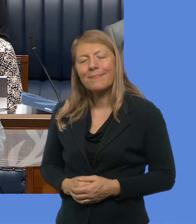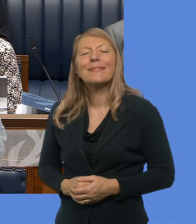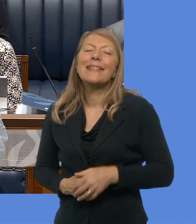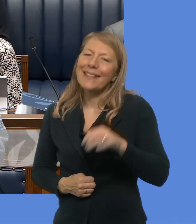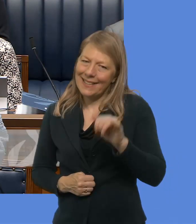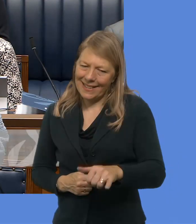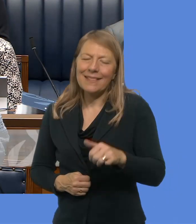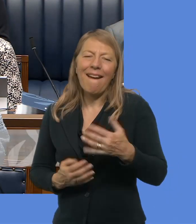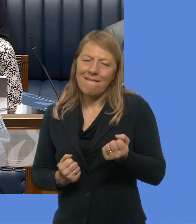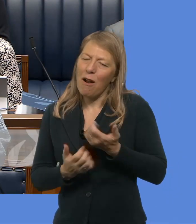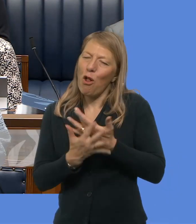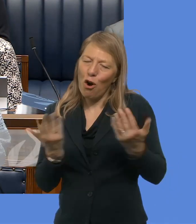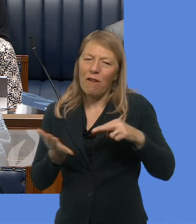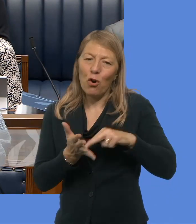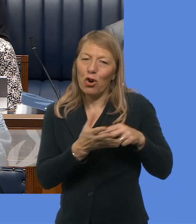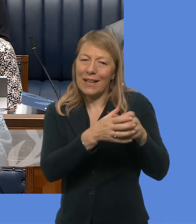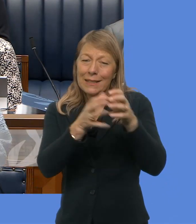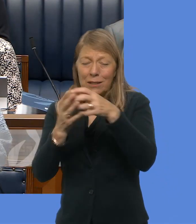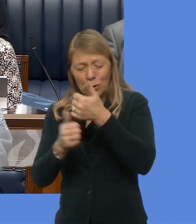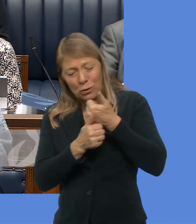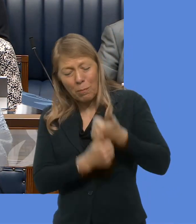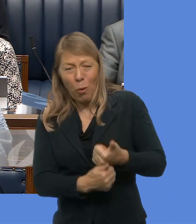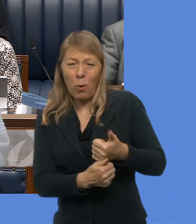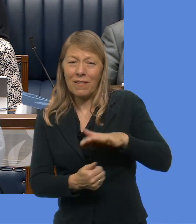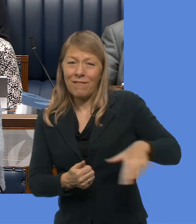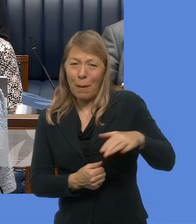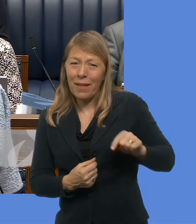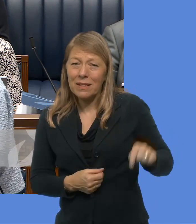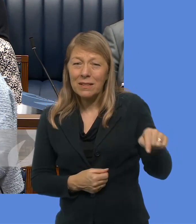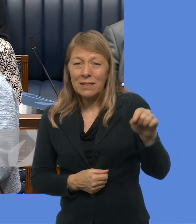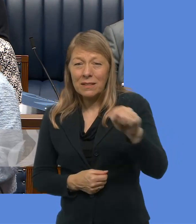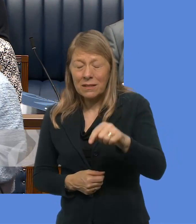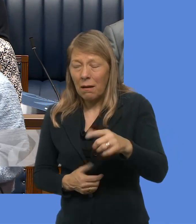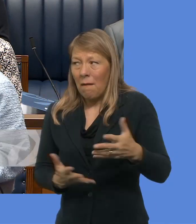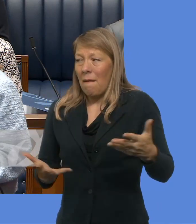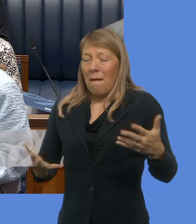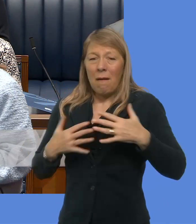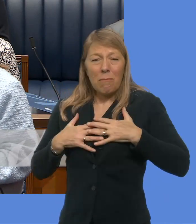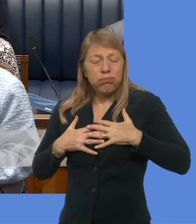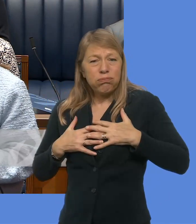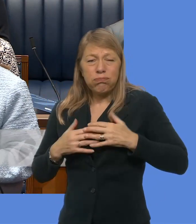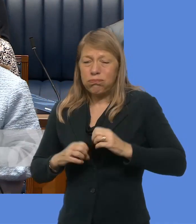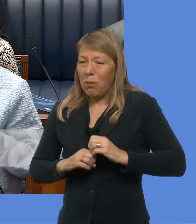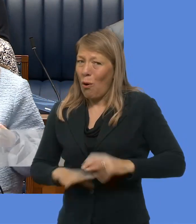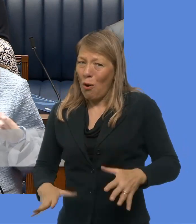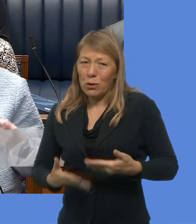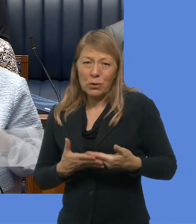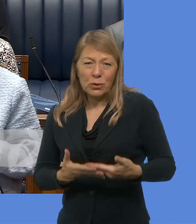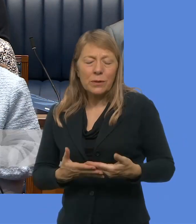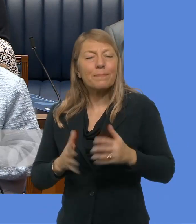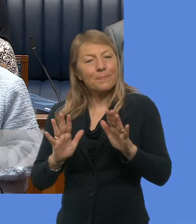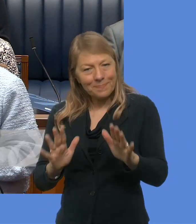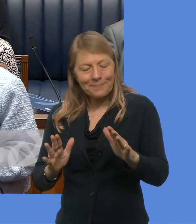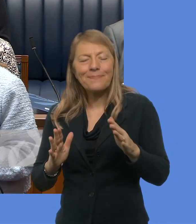provide invaluable support to help families through their loss. These organisations bring a wealth of experience and expertise that obviously we